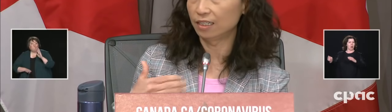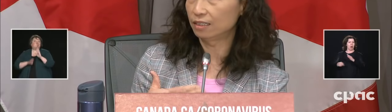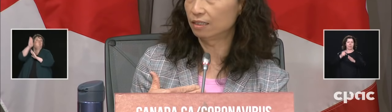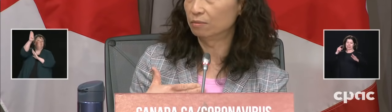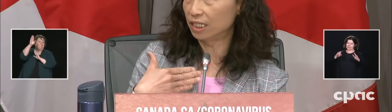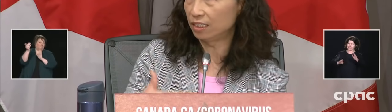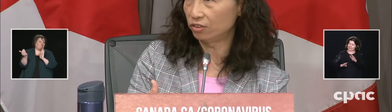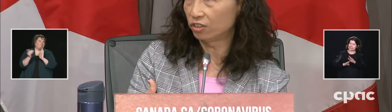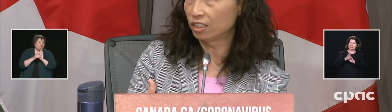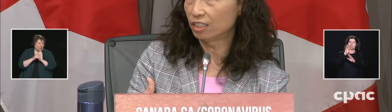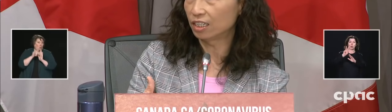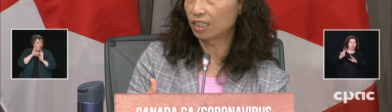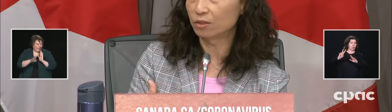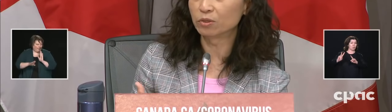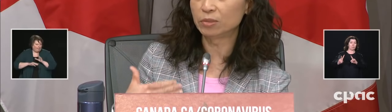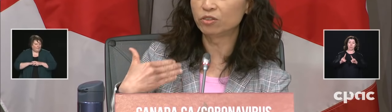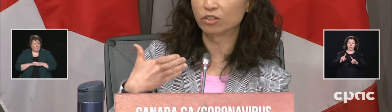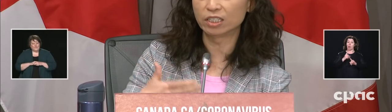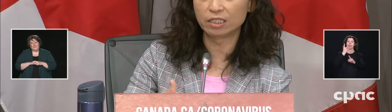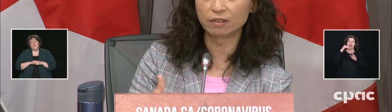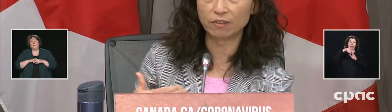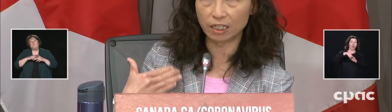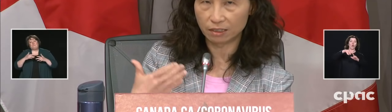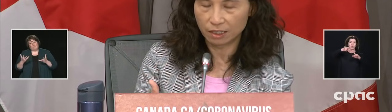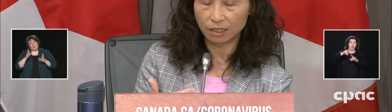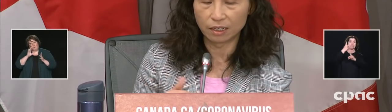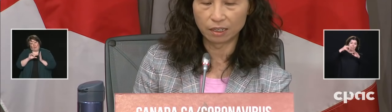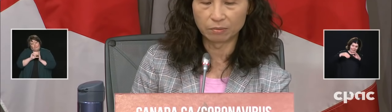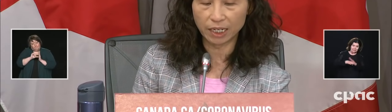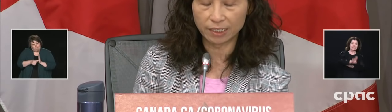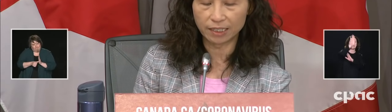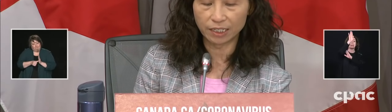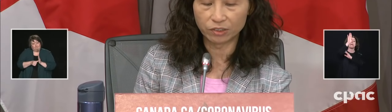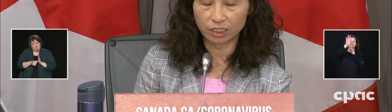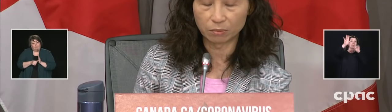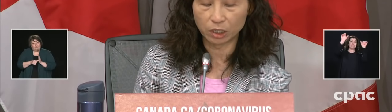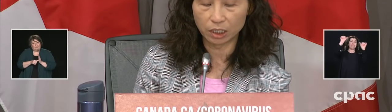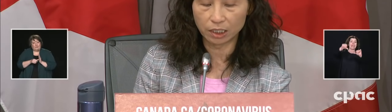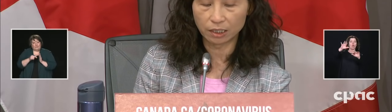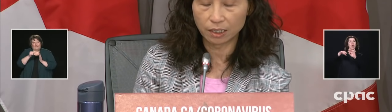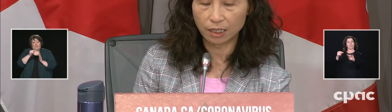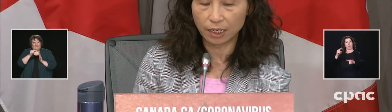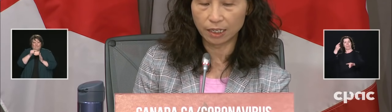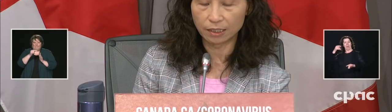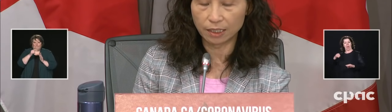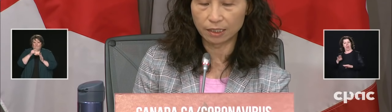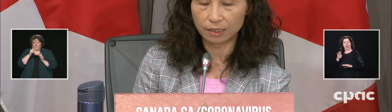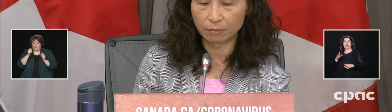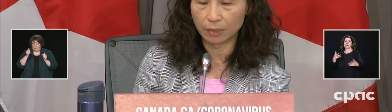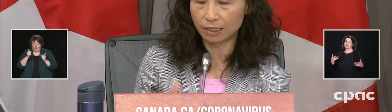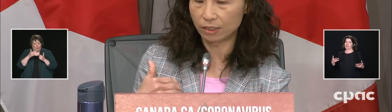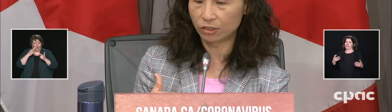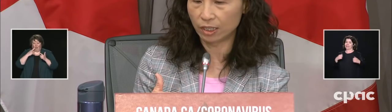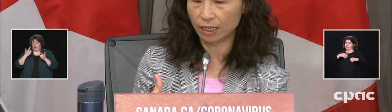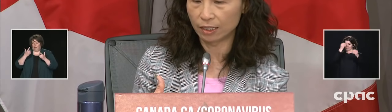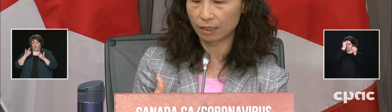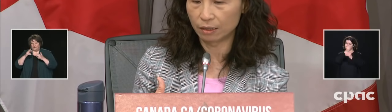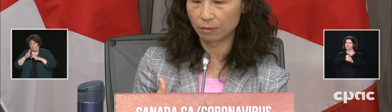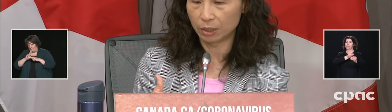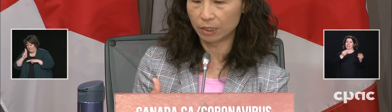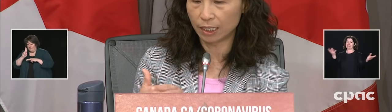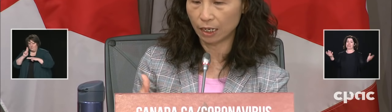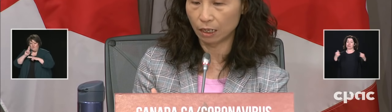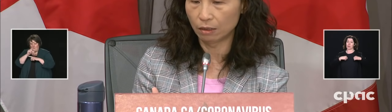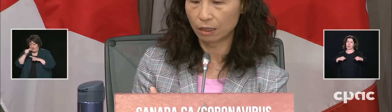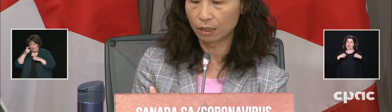that is the message that they will be trying to convey as they are doing the modeling. And it is a message that